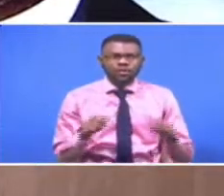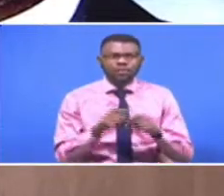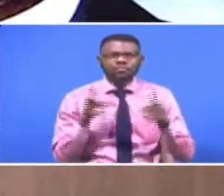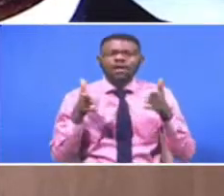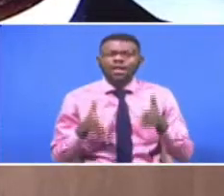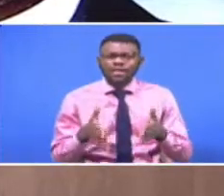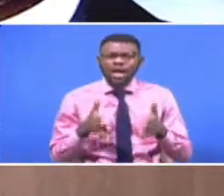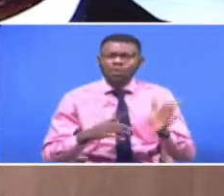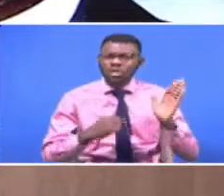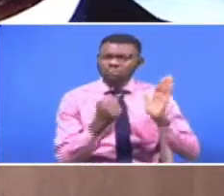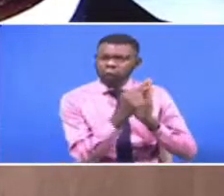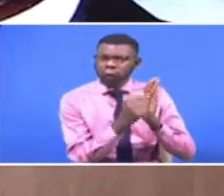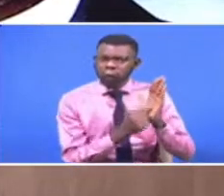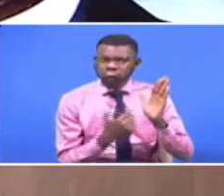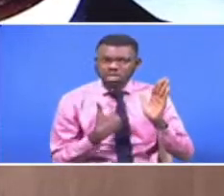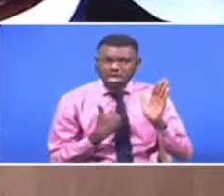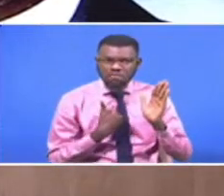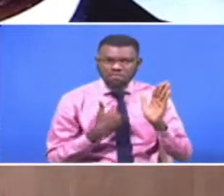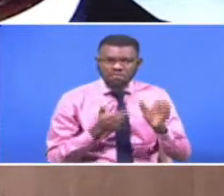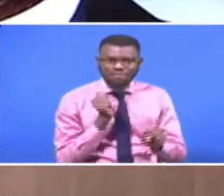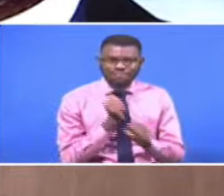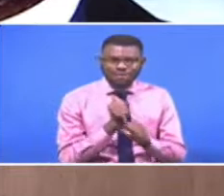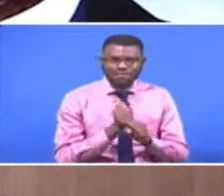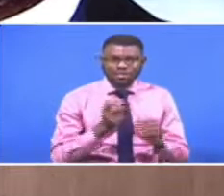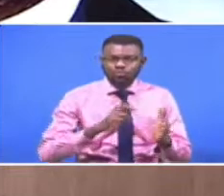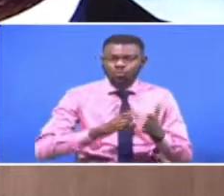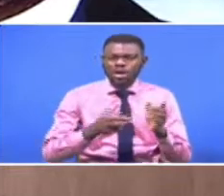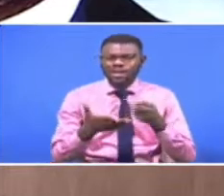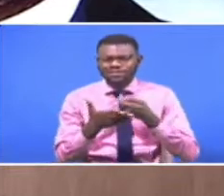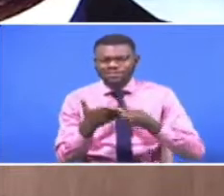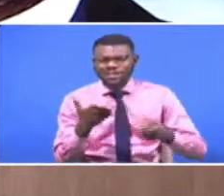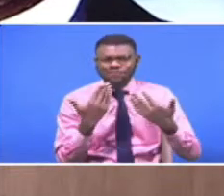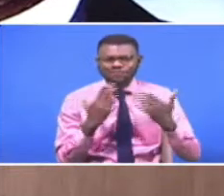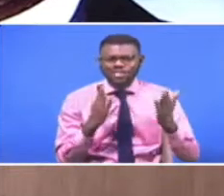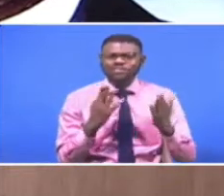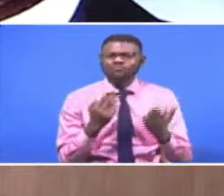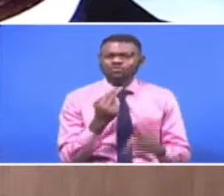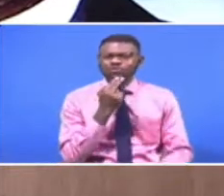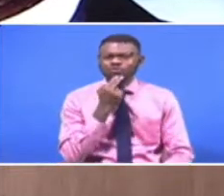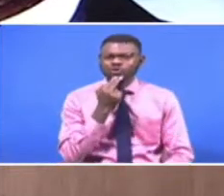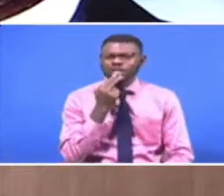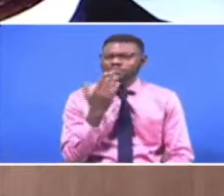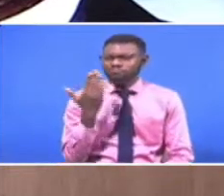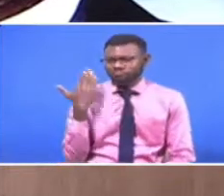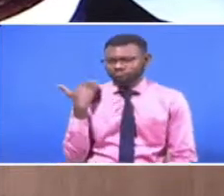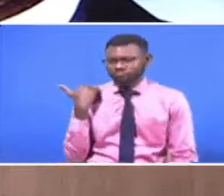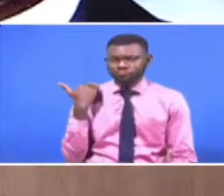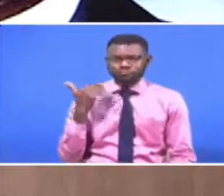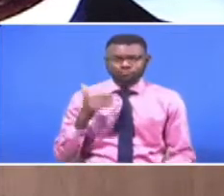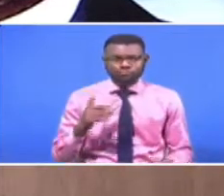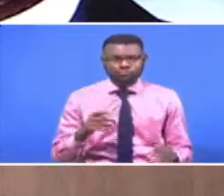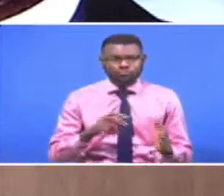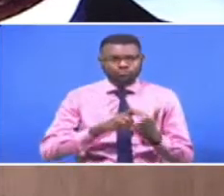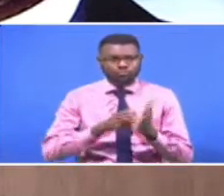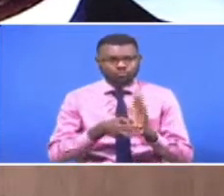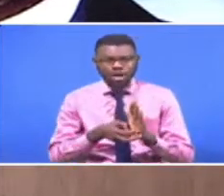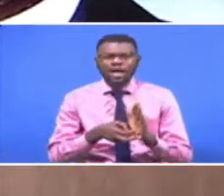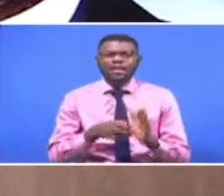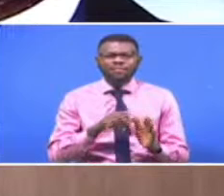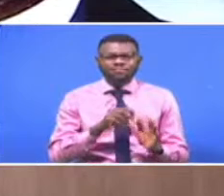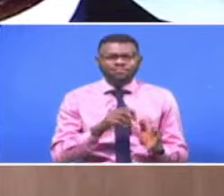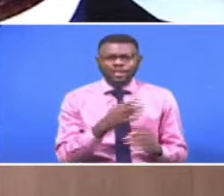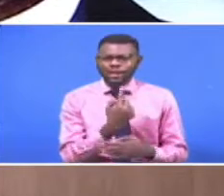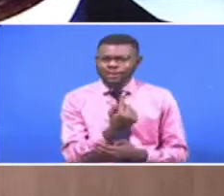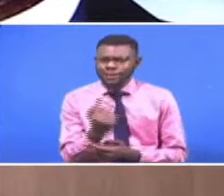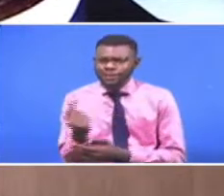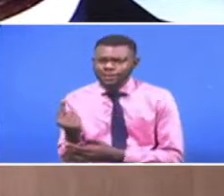reveal details of the performance contract signed by cabinet secretaries on Tuesday. Each contract has been tailor-made to